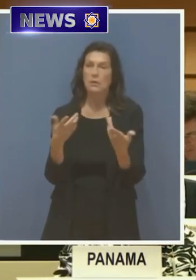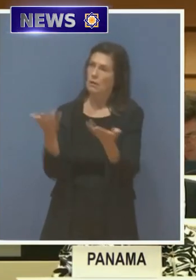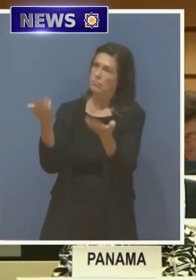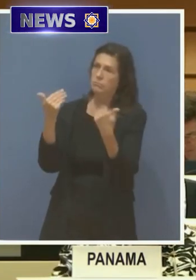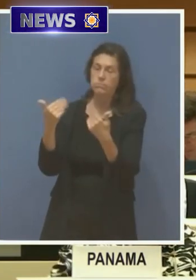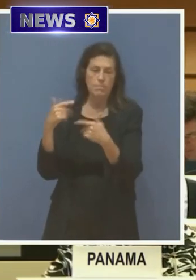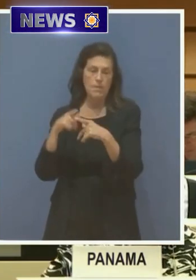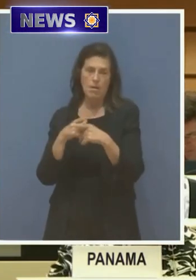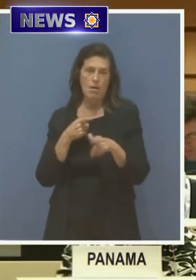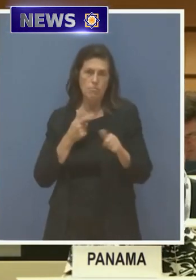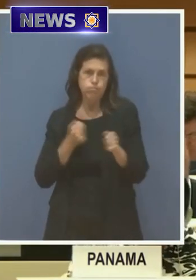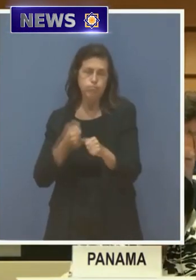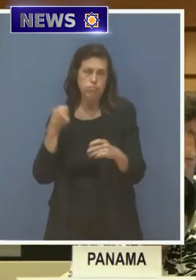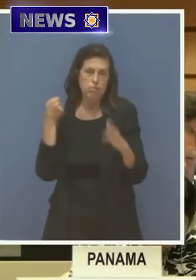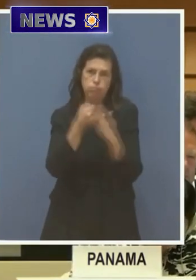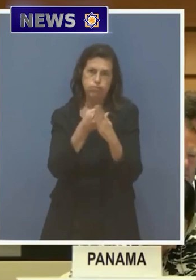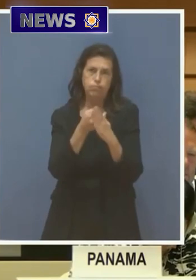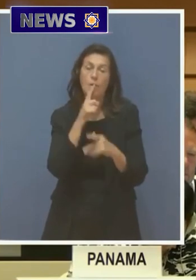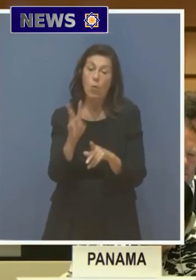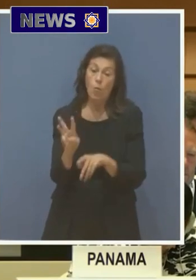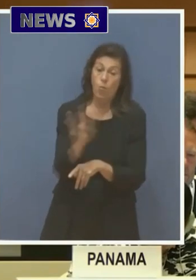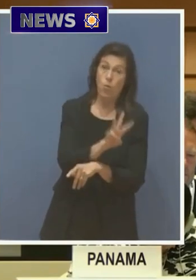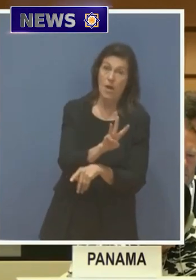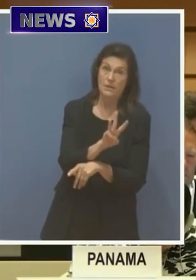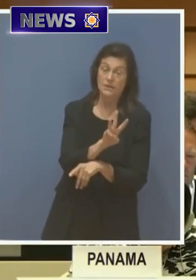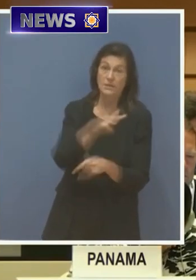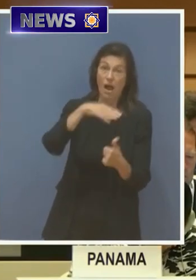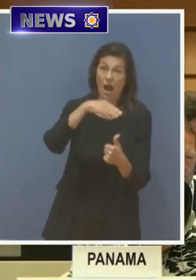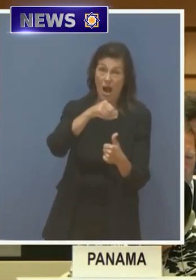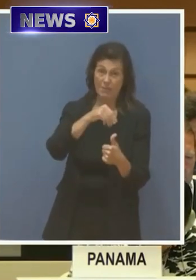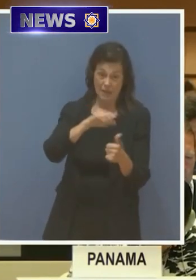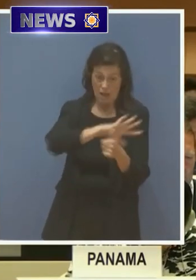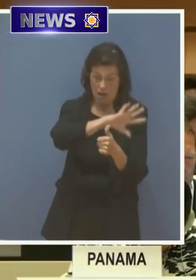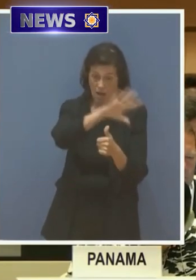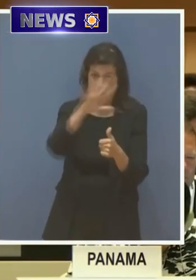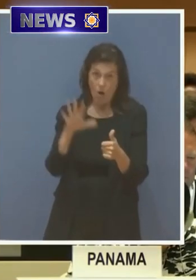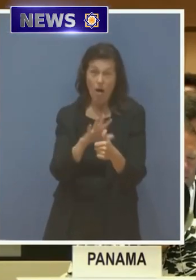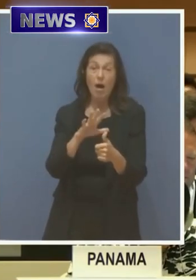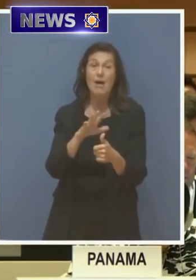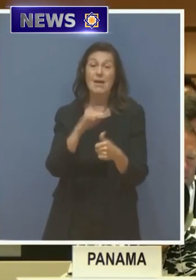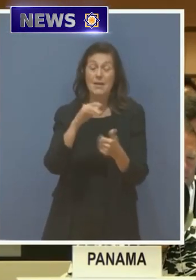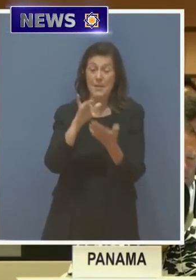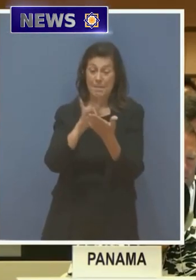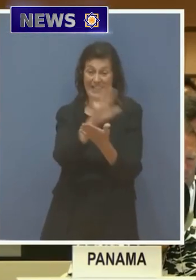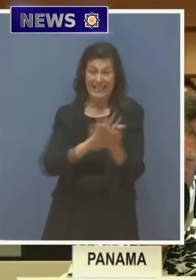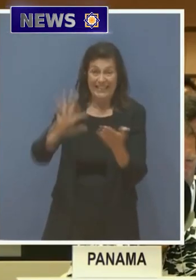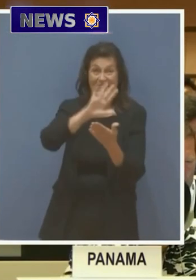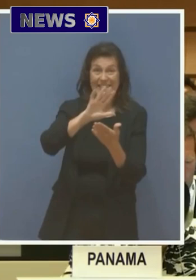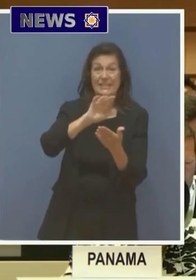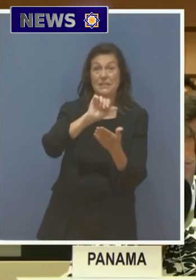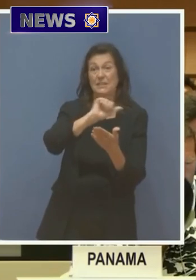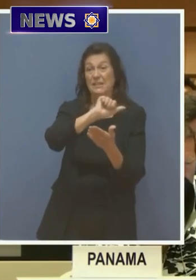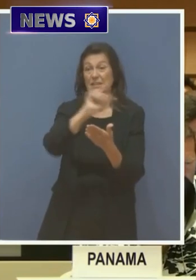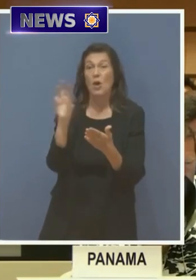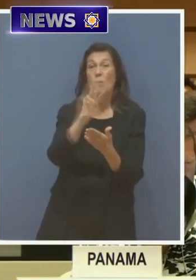of Artsakh. I call on your presidency, the member states, to take my request into consideration. The Azeri blockade of Armenian territory of